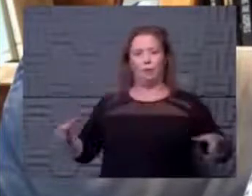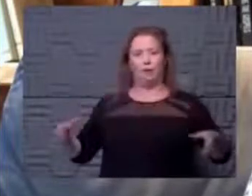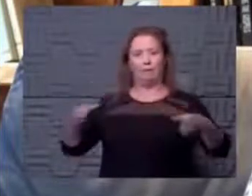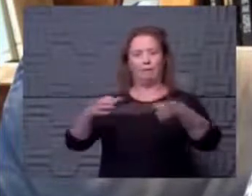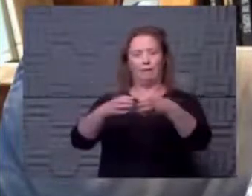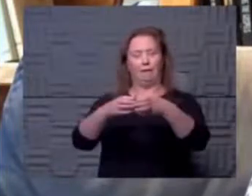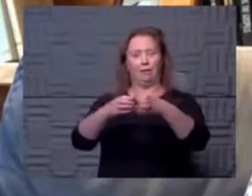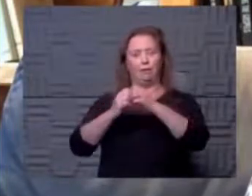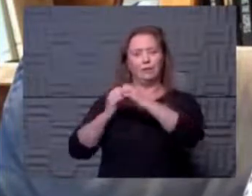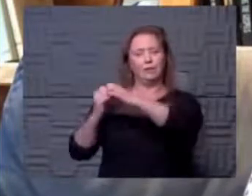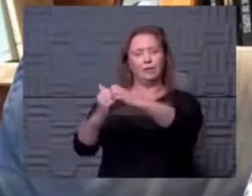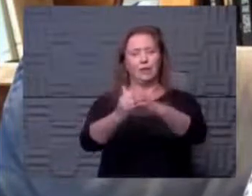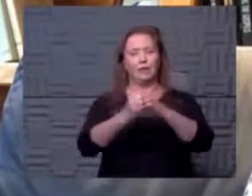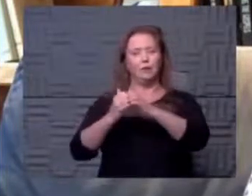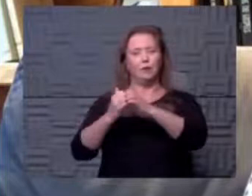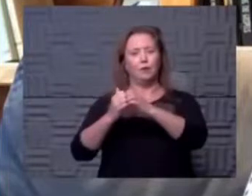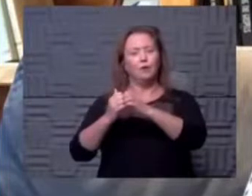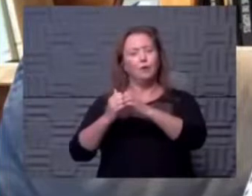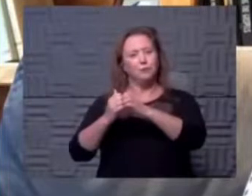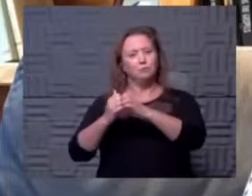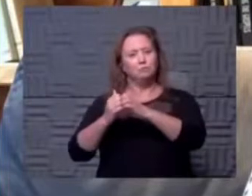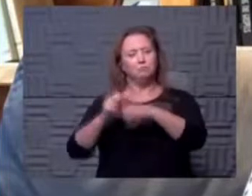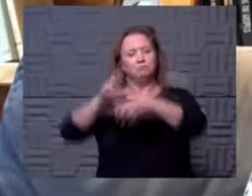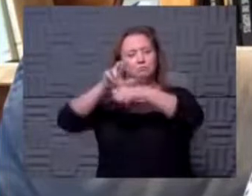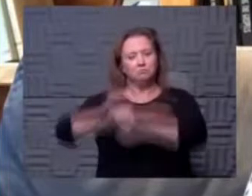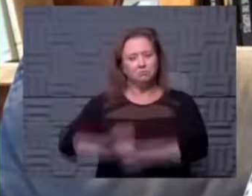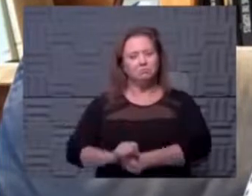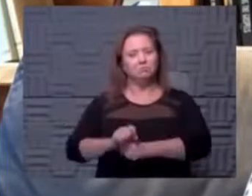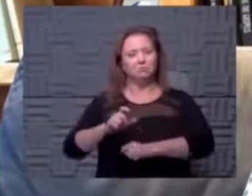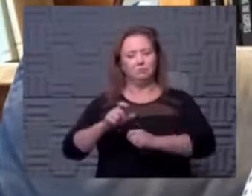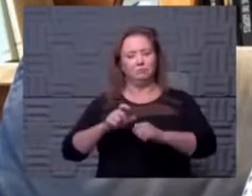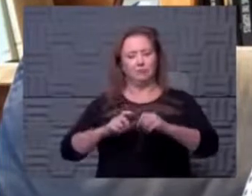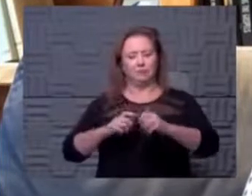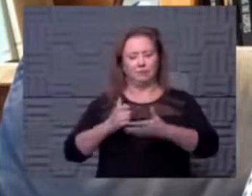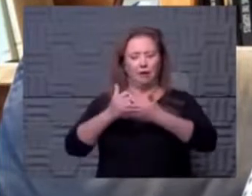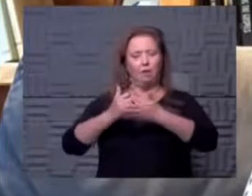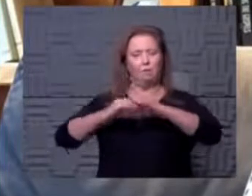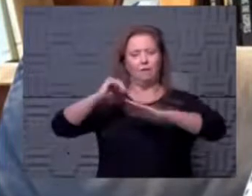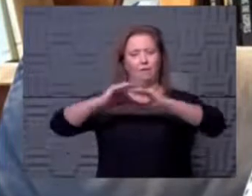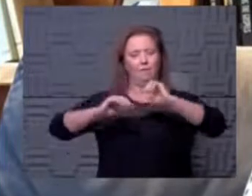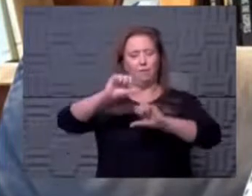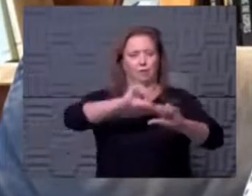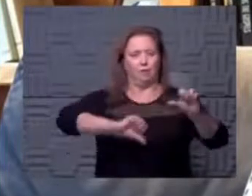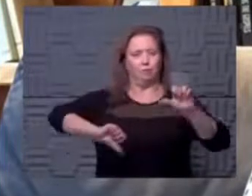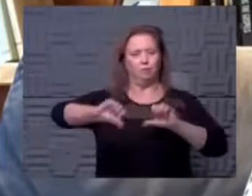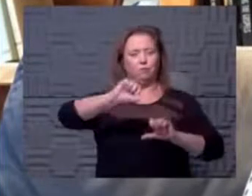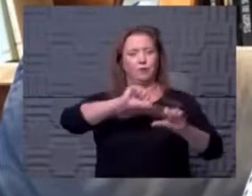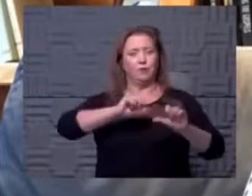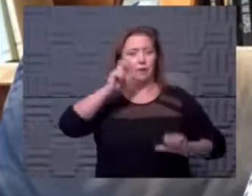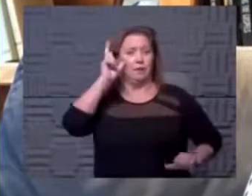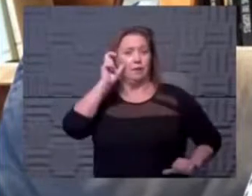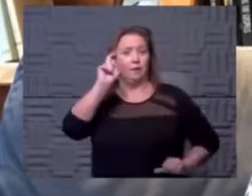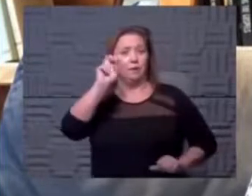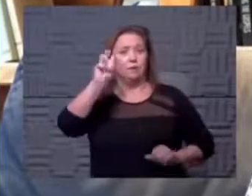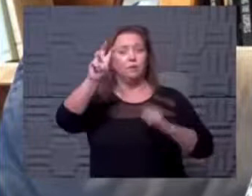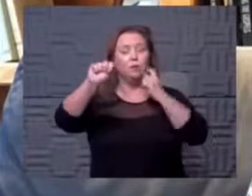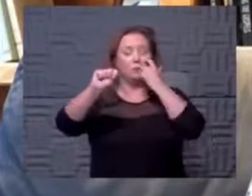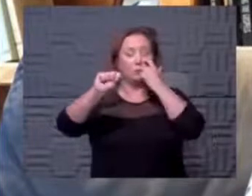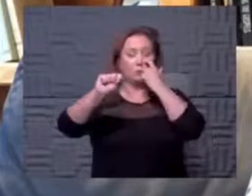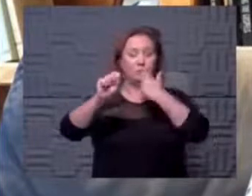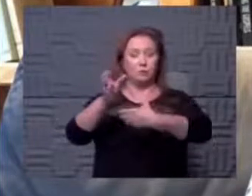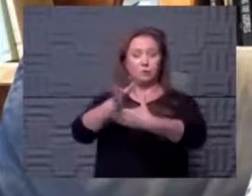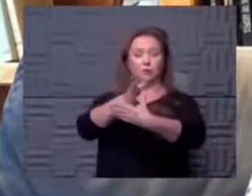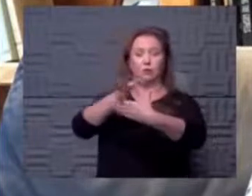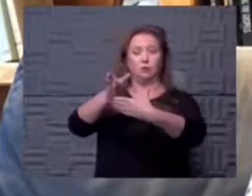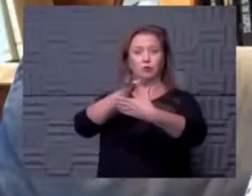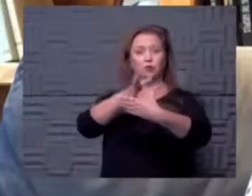gather together with rituals to comfort one another, to hear the good news, to share in,